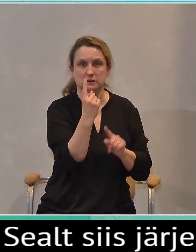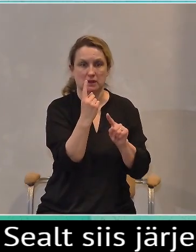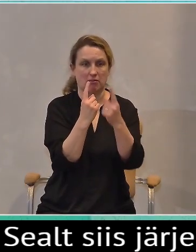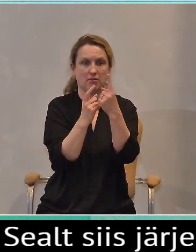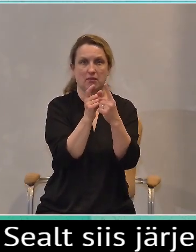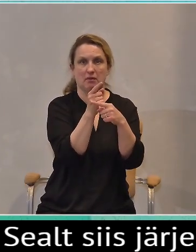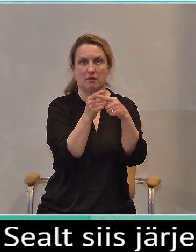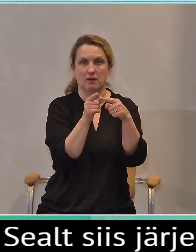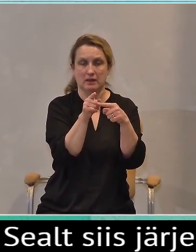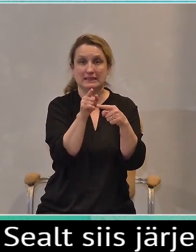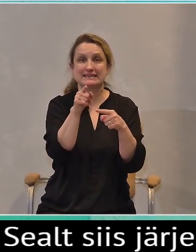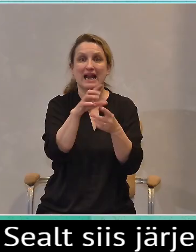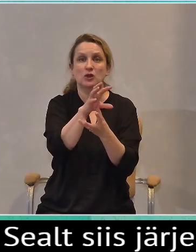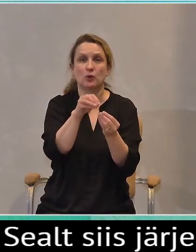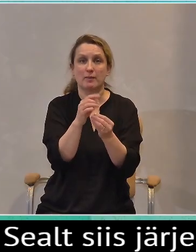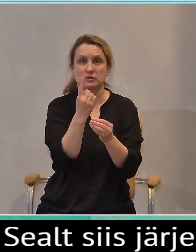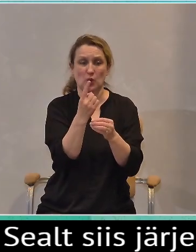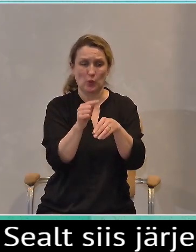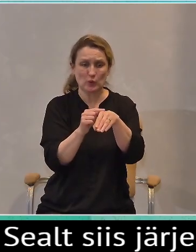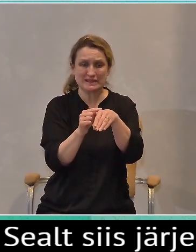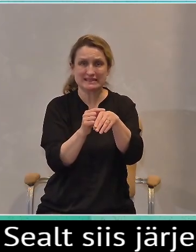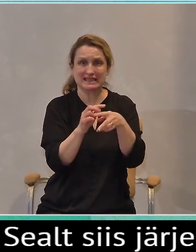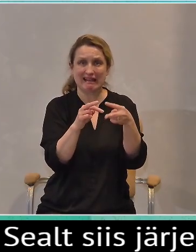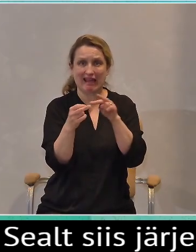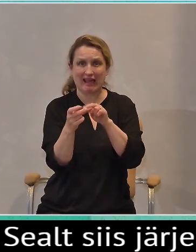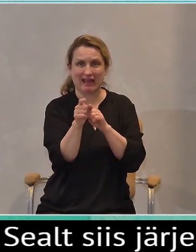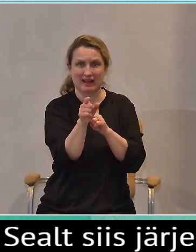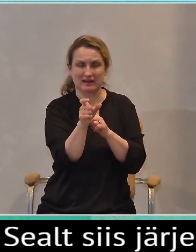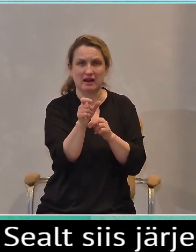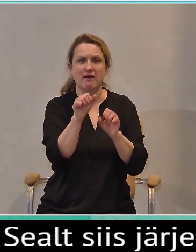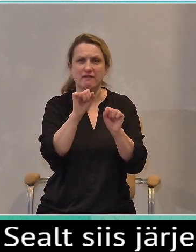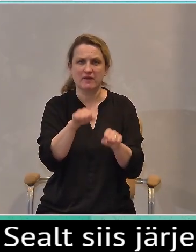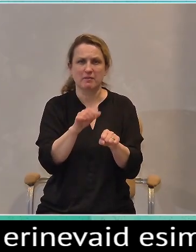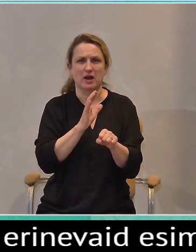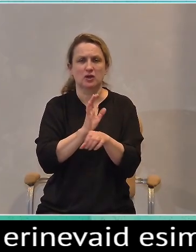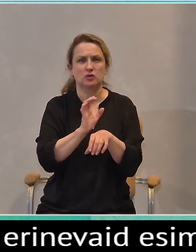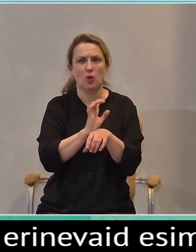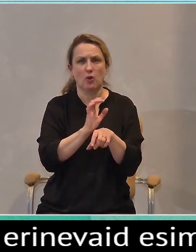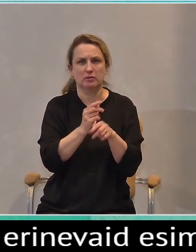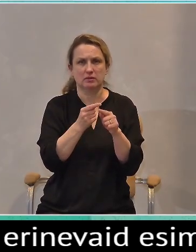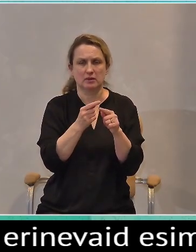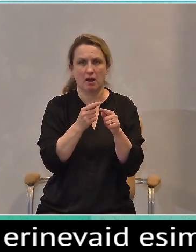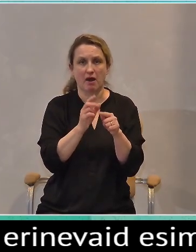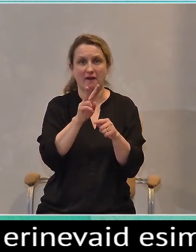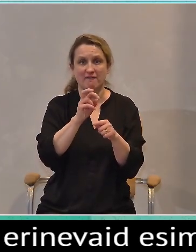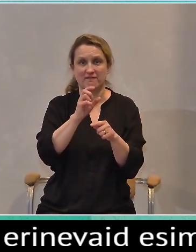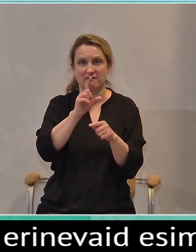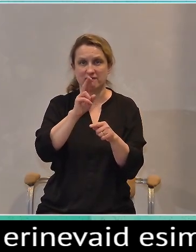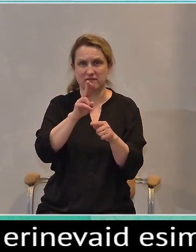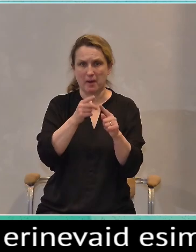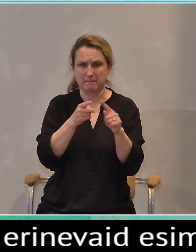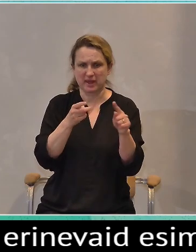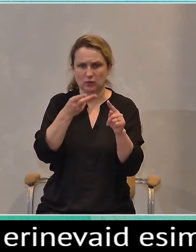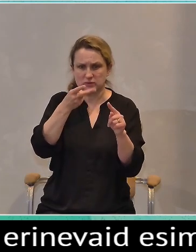possible initiator exons in total. As a result, it's possible to create